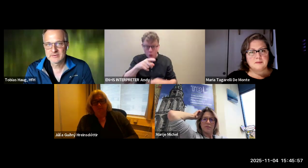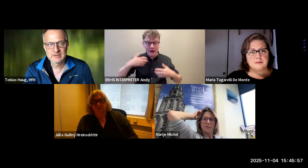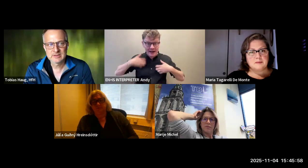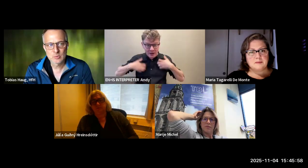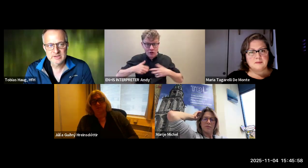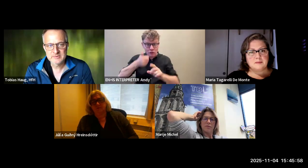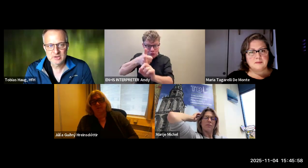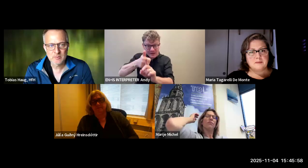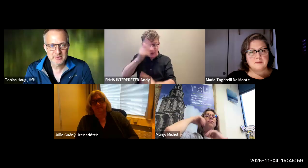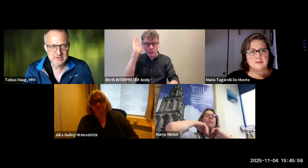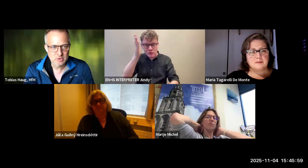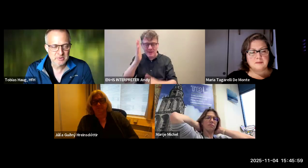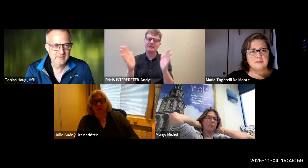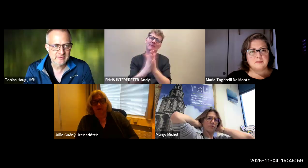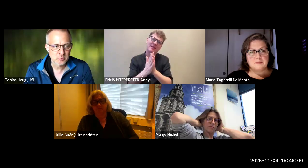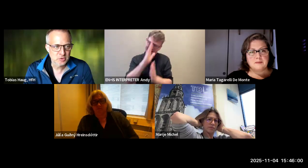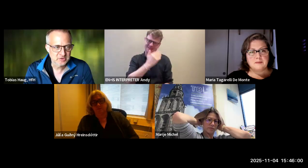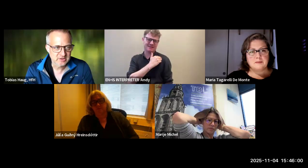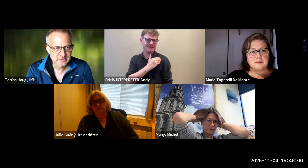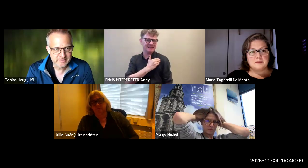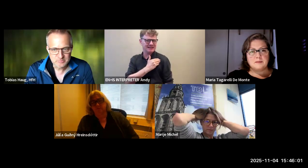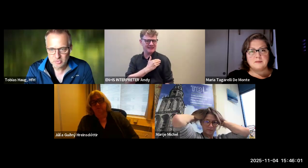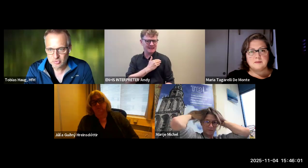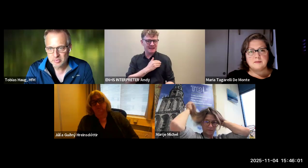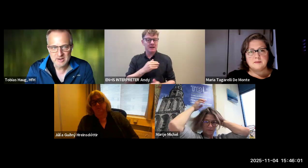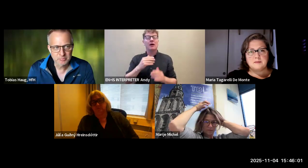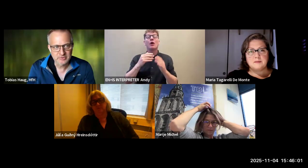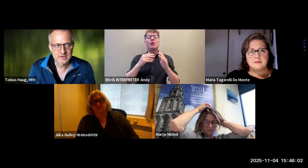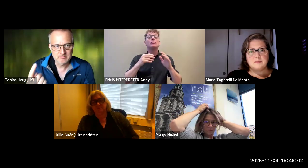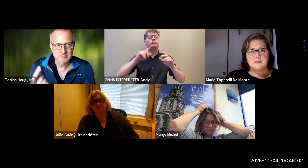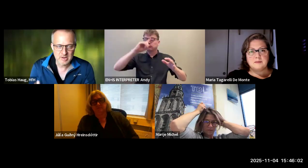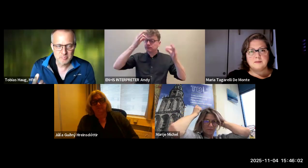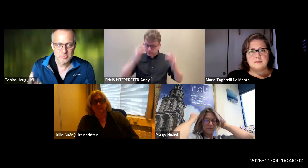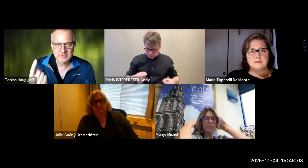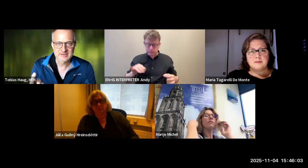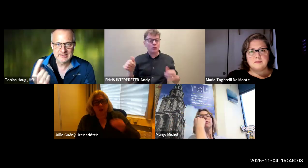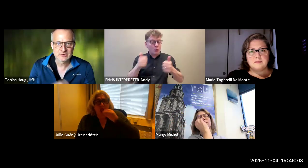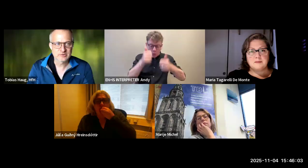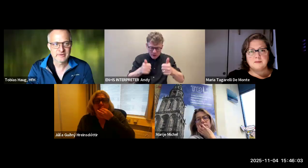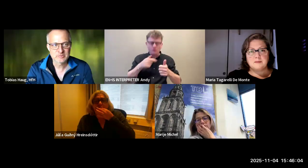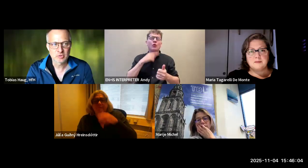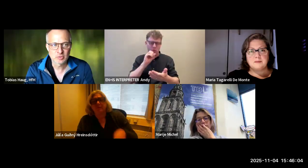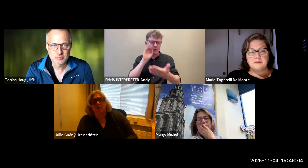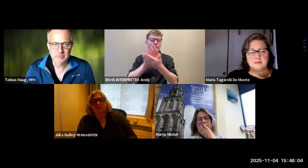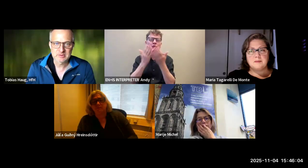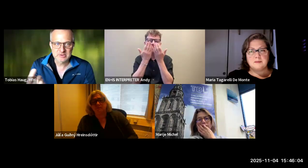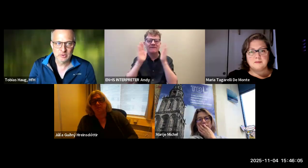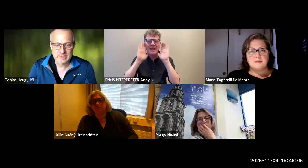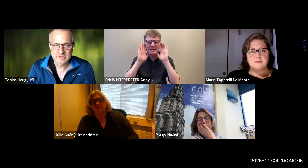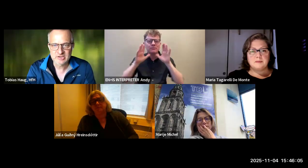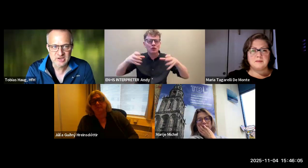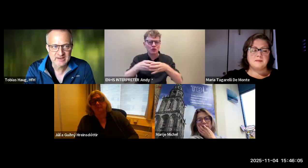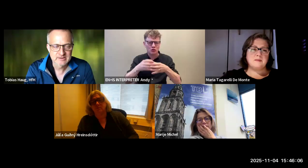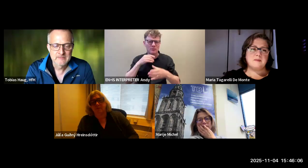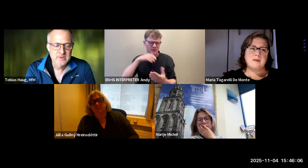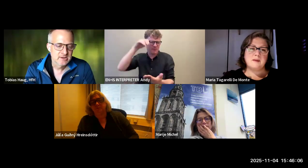know. We will, once we know about the topic, we will post it in the Facebook group. I posted the link to the Facebook group a little